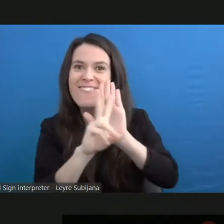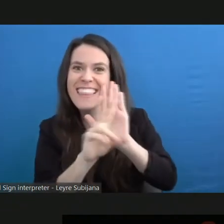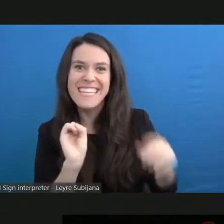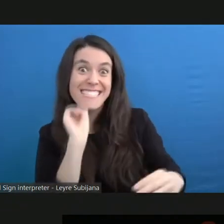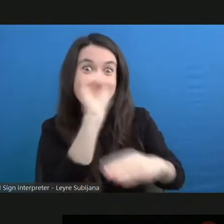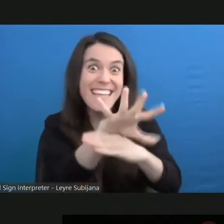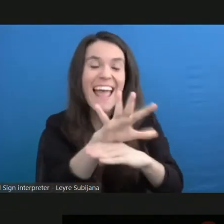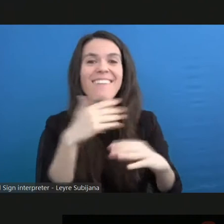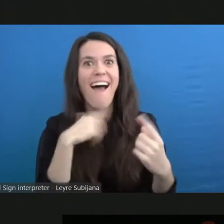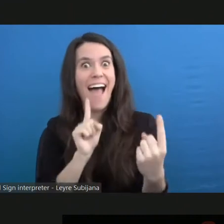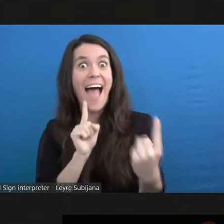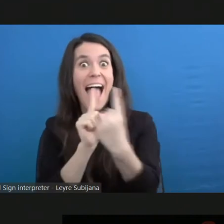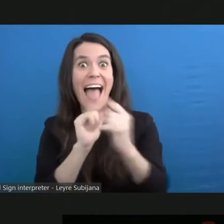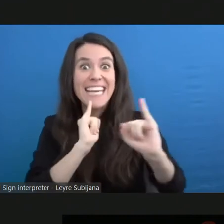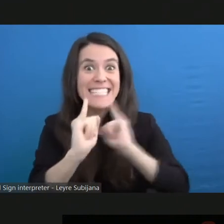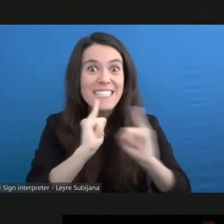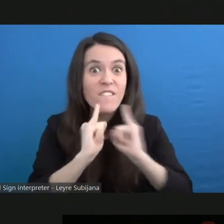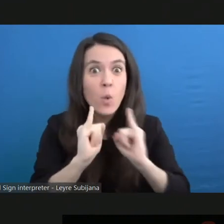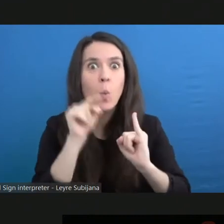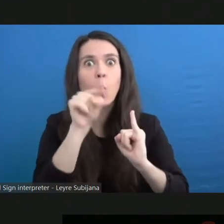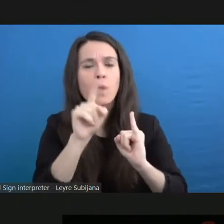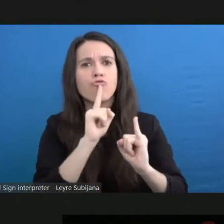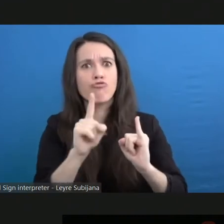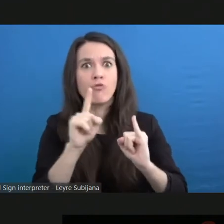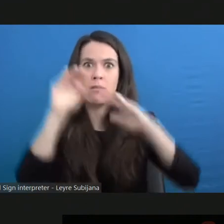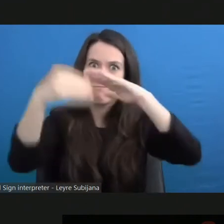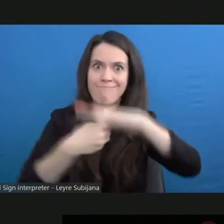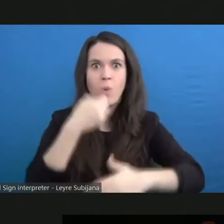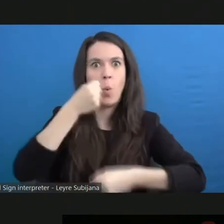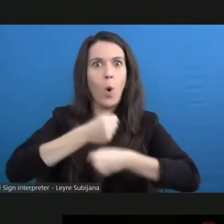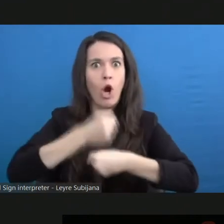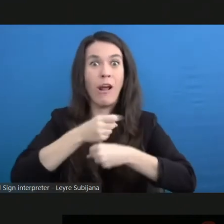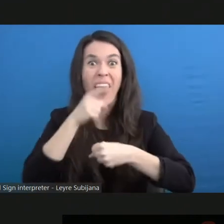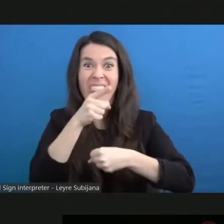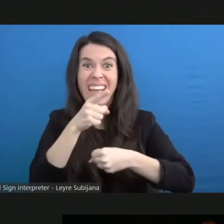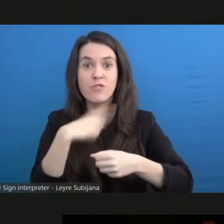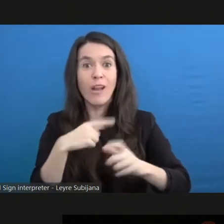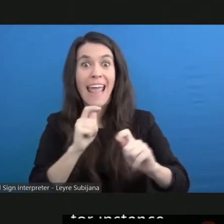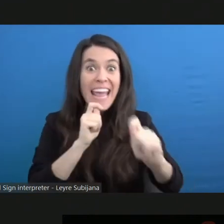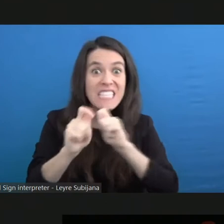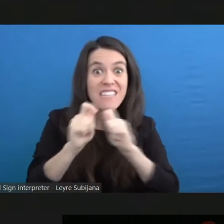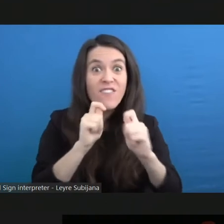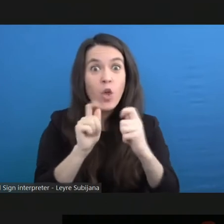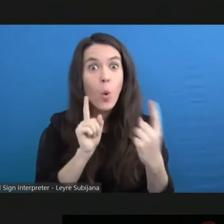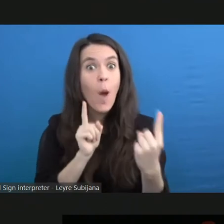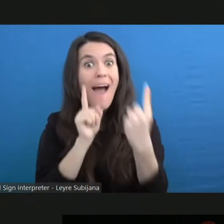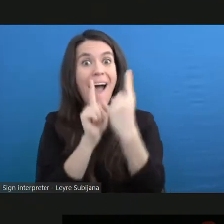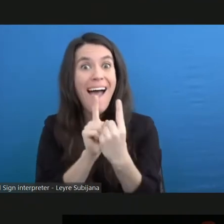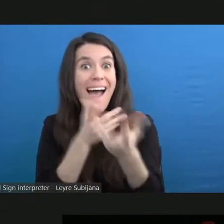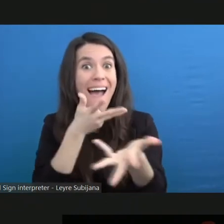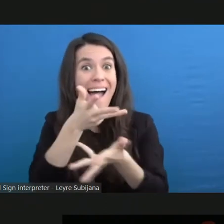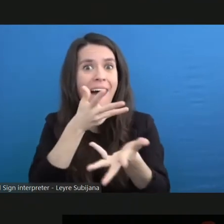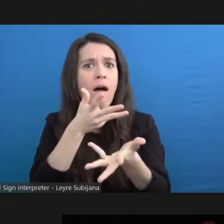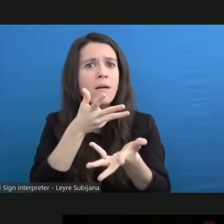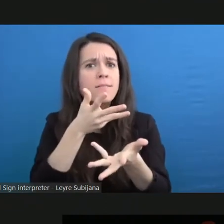into the private sector, for instance, continues to be a door that often is not wide